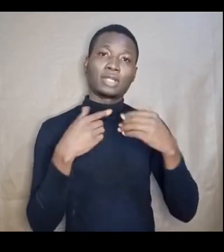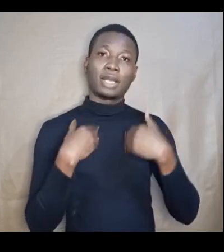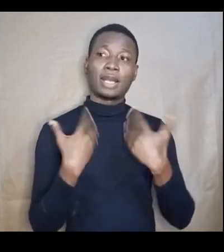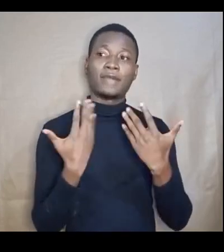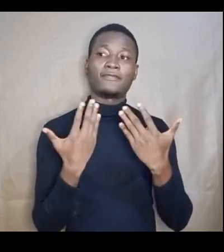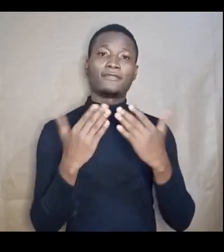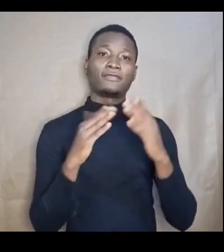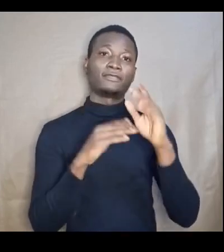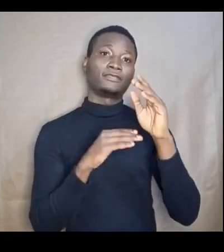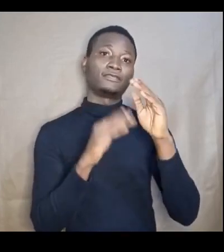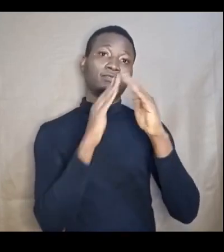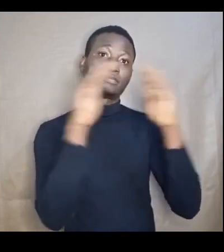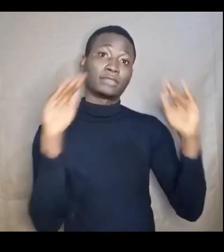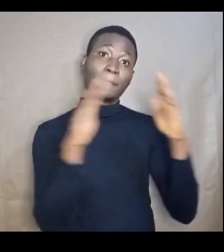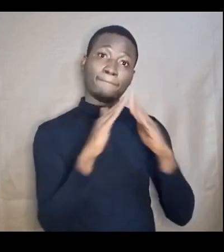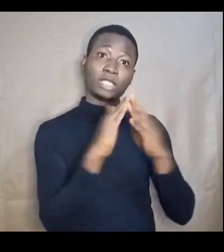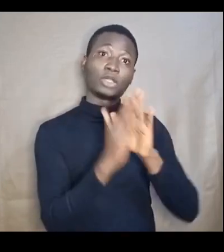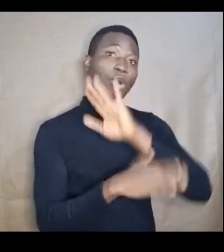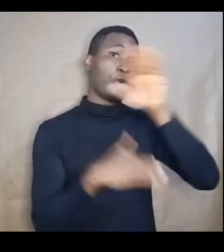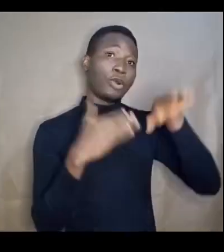with all the landlords affected.